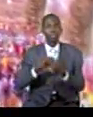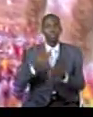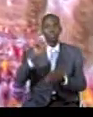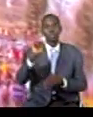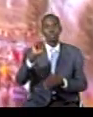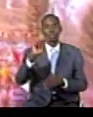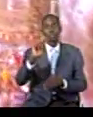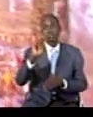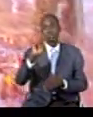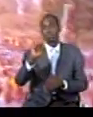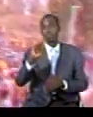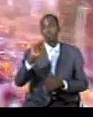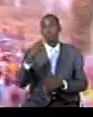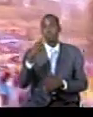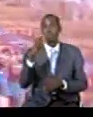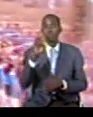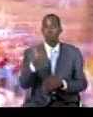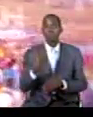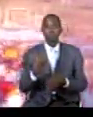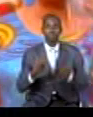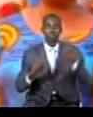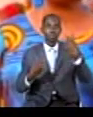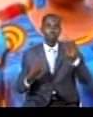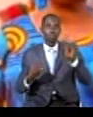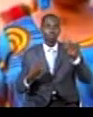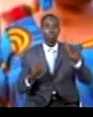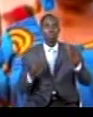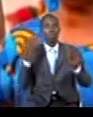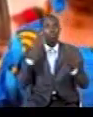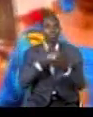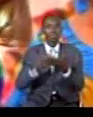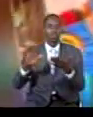2021, divine touch for total freedom.